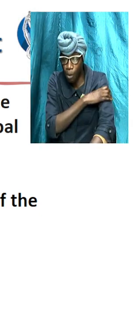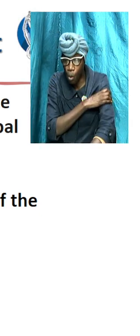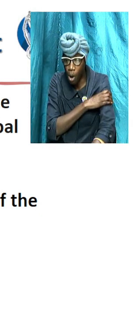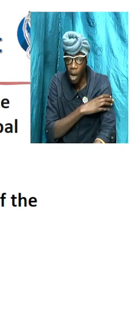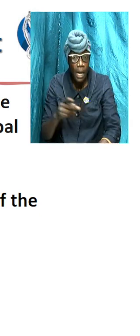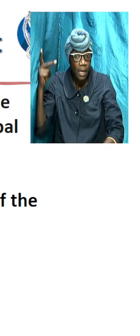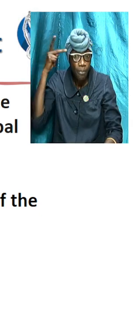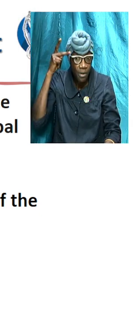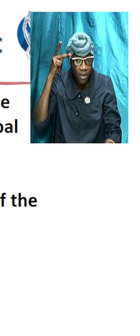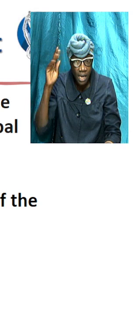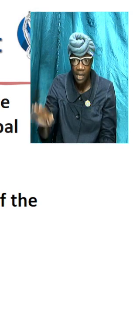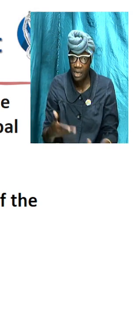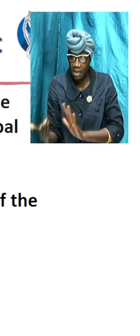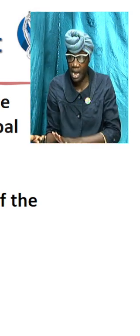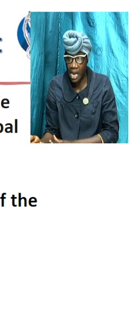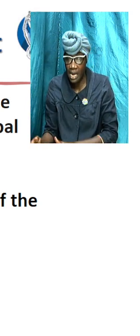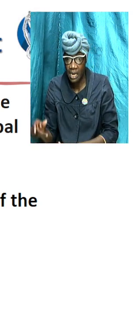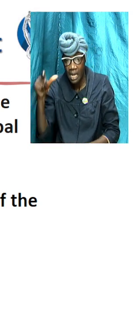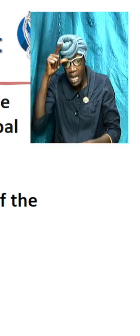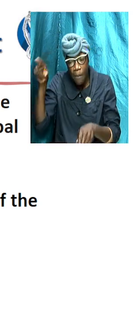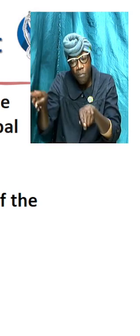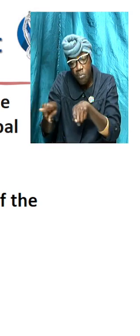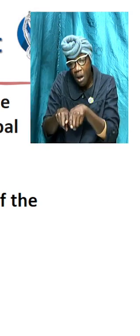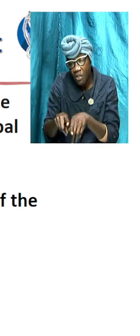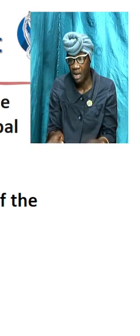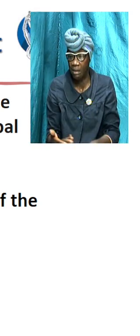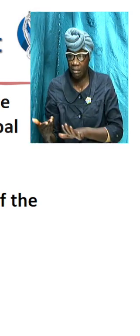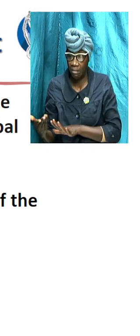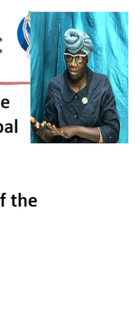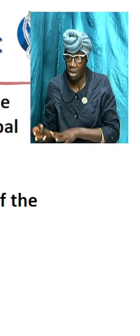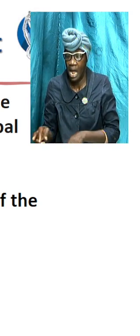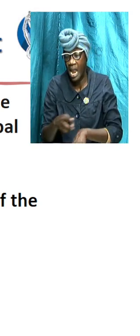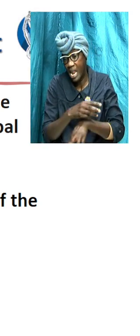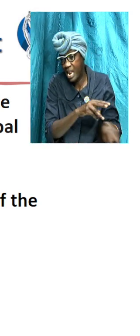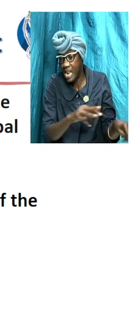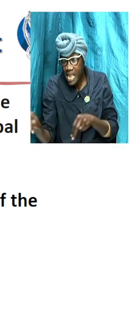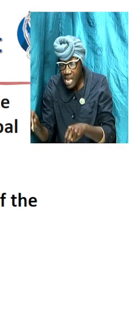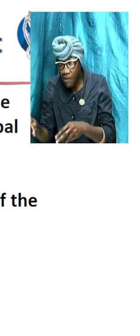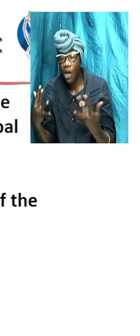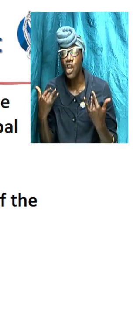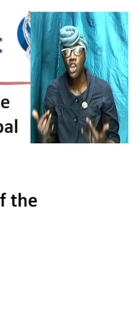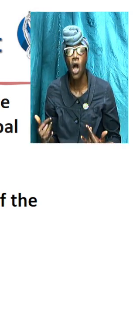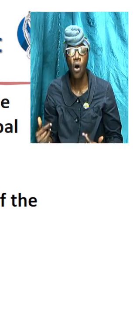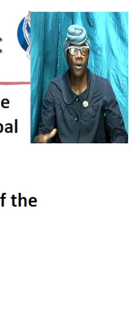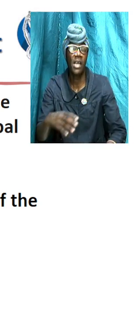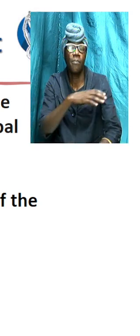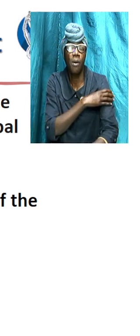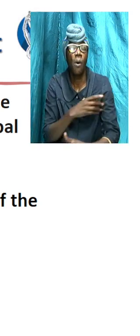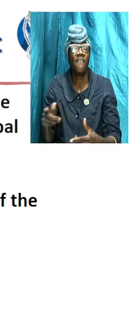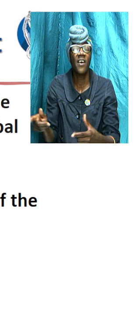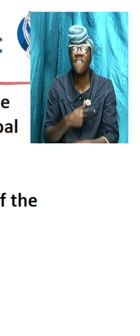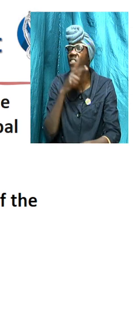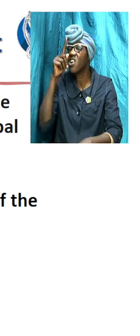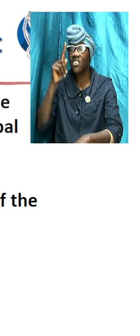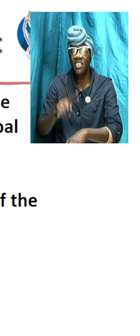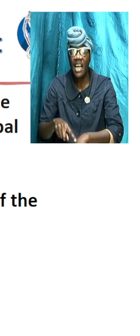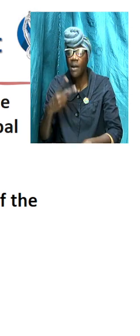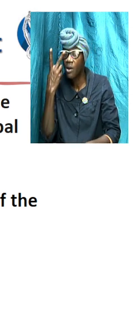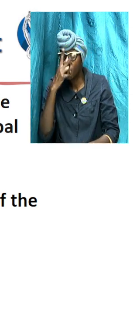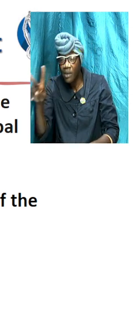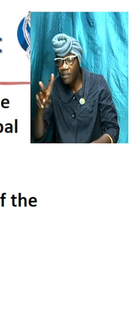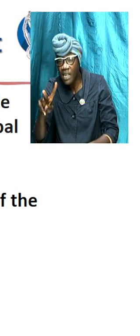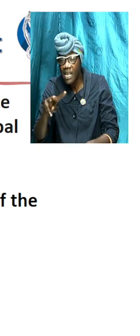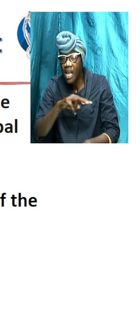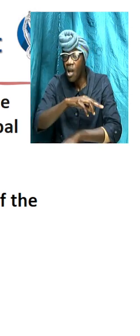Amen. His brother has resigned. And we have a new set of people in power. And for the first time now, we are seeing, and it's all over the news